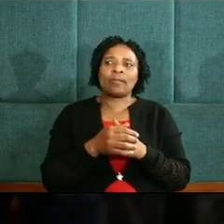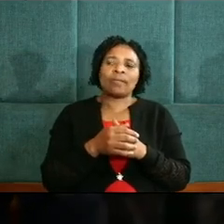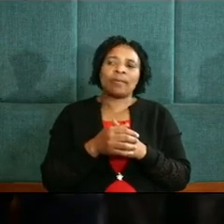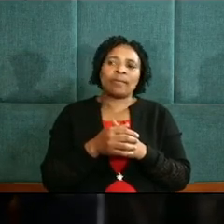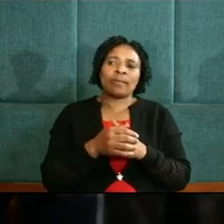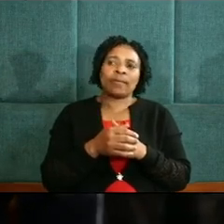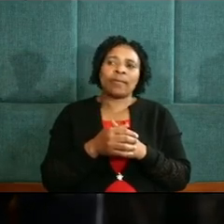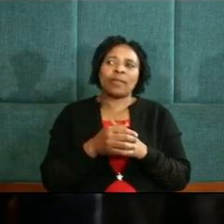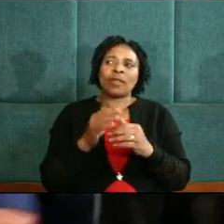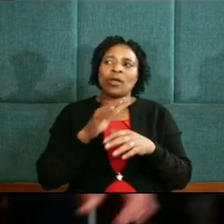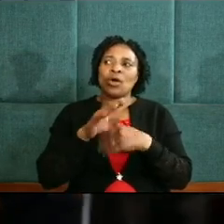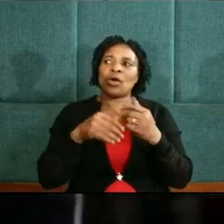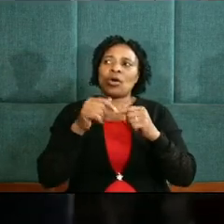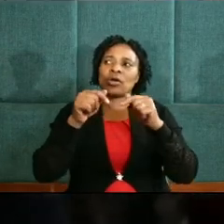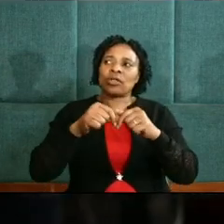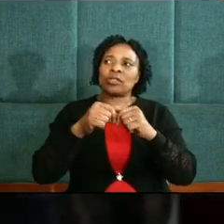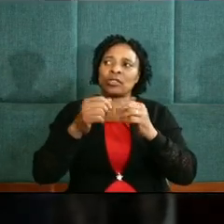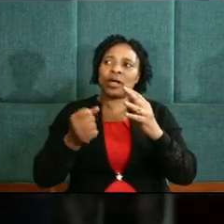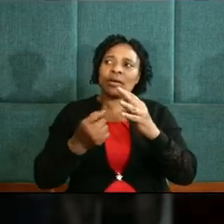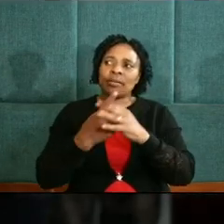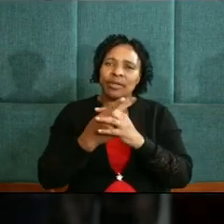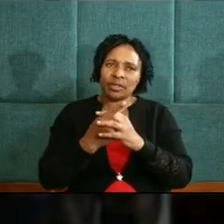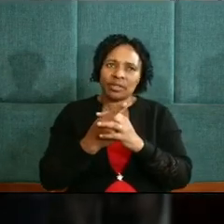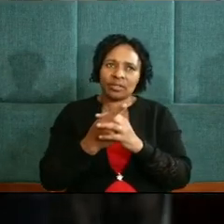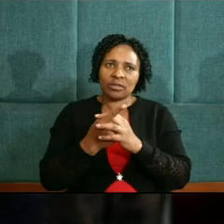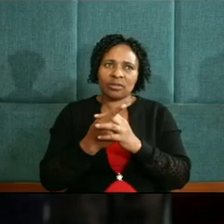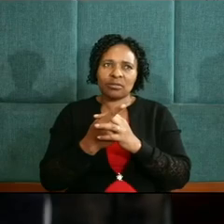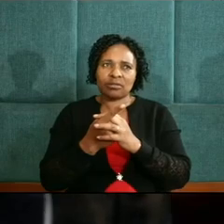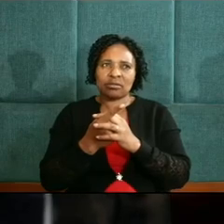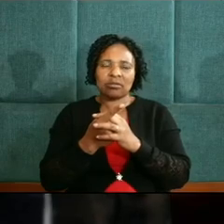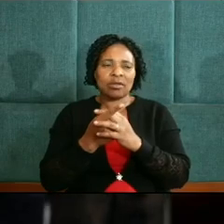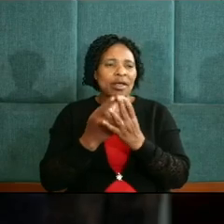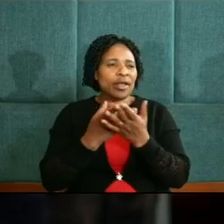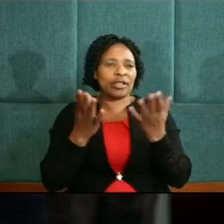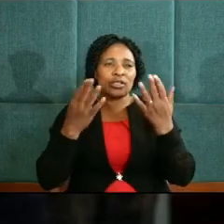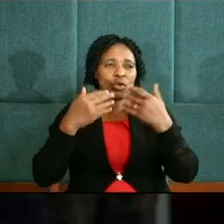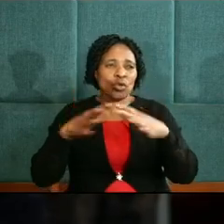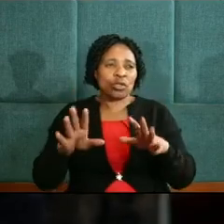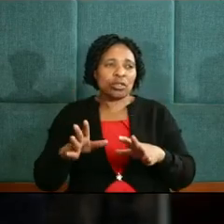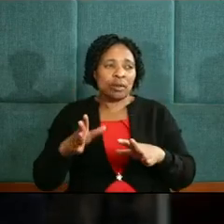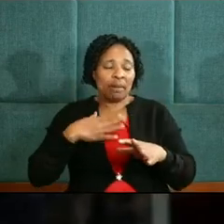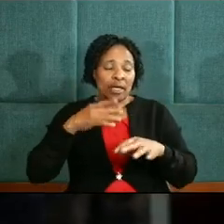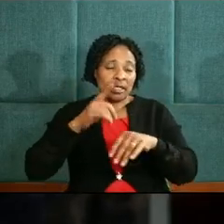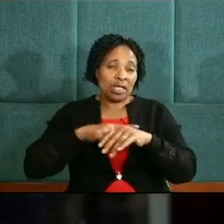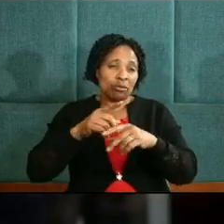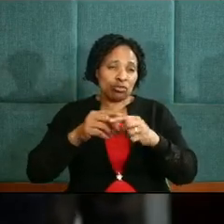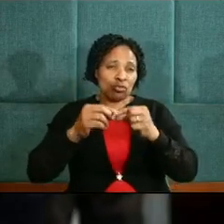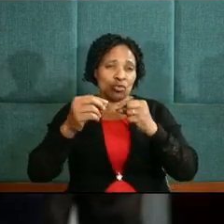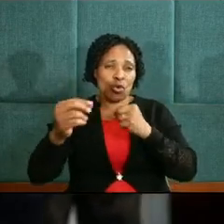I must draw this appeal down to its close. My time is already gone.